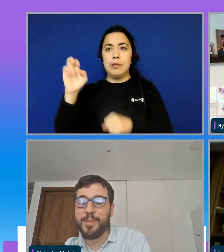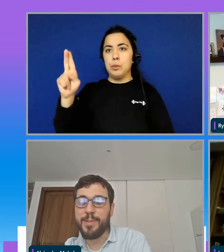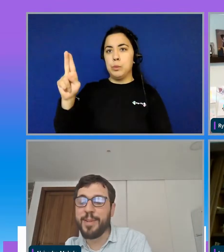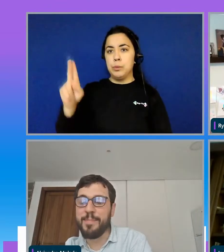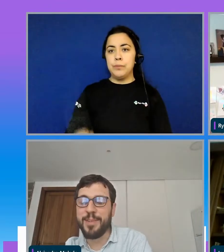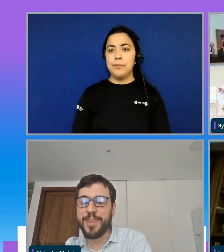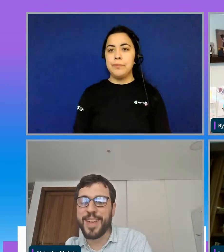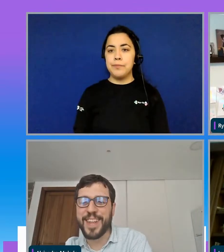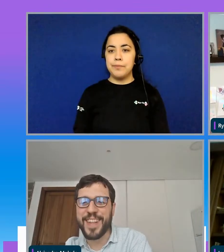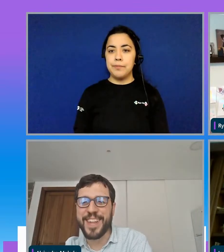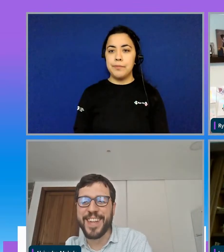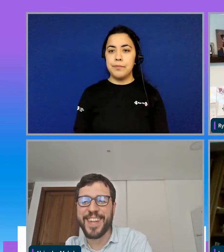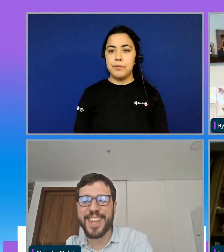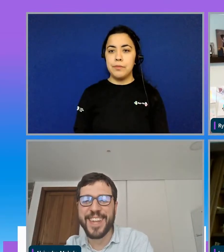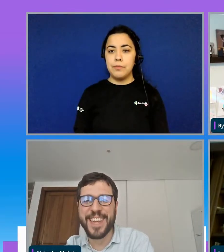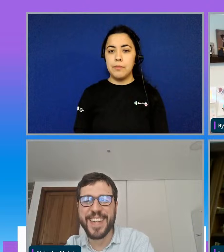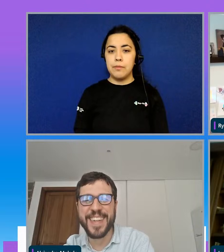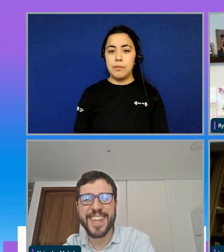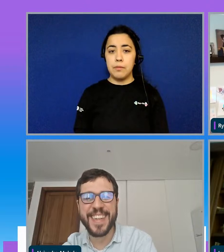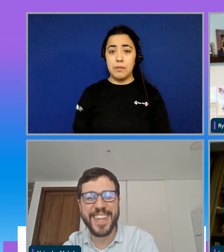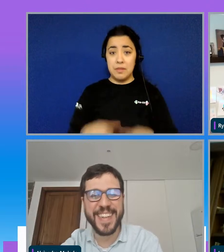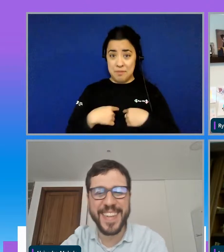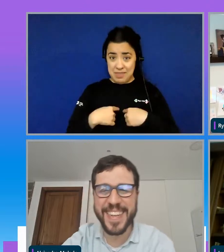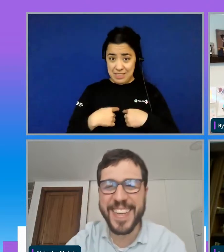Do you want me to take it?